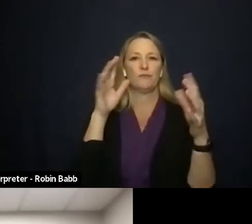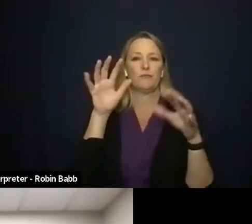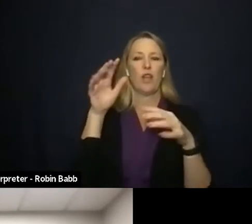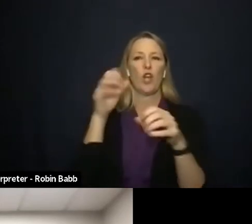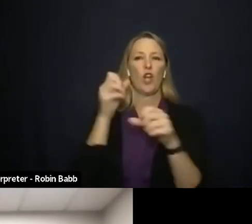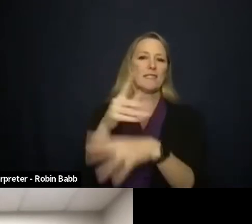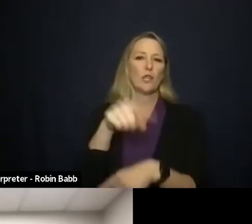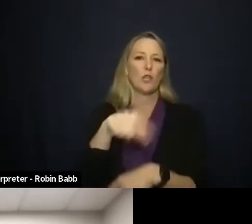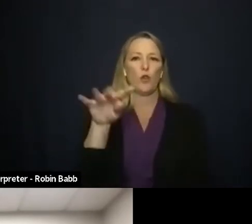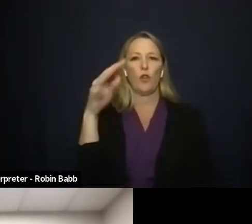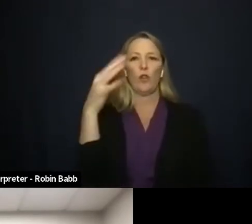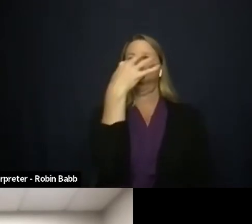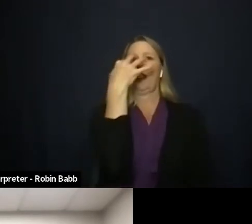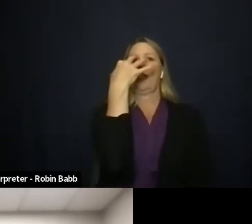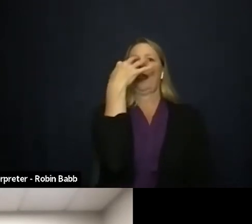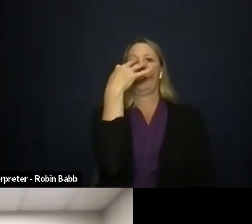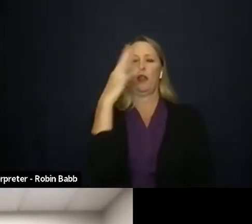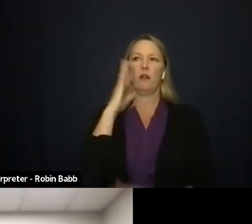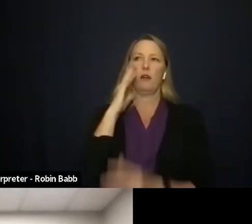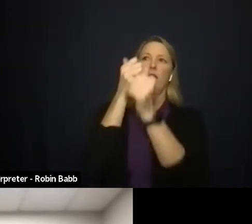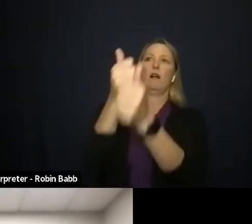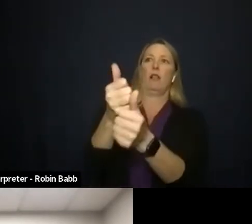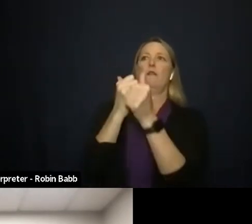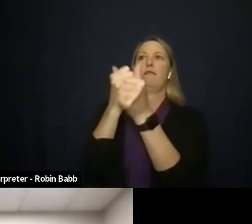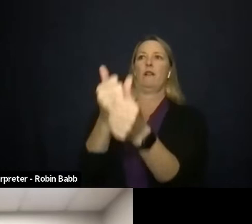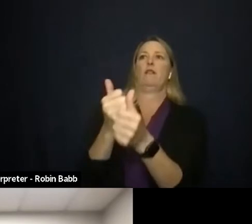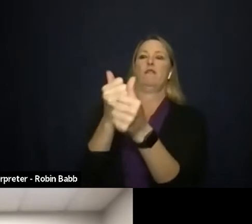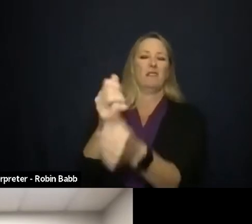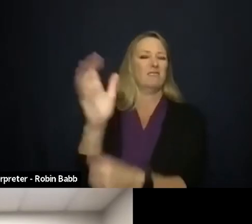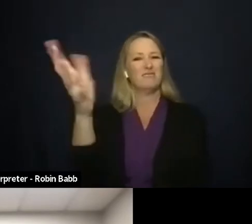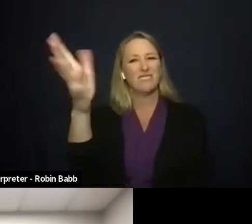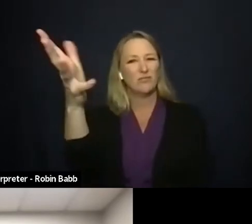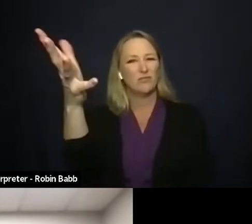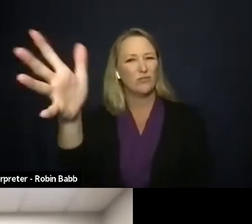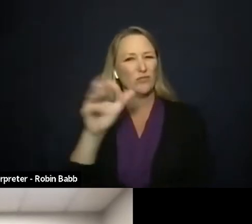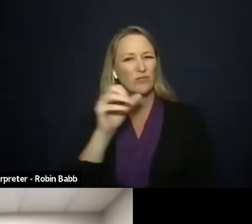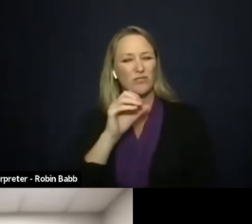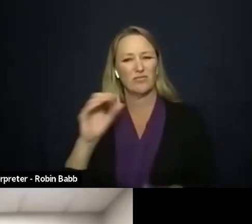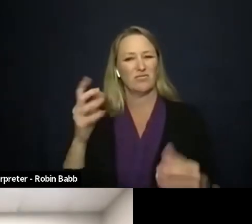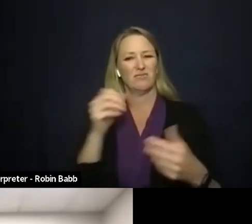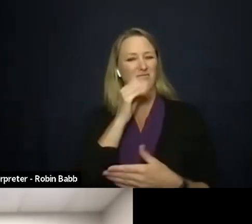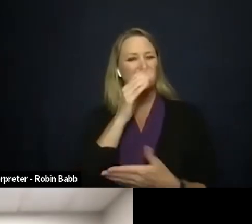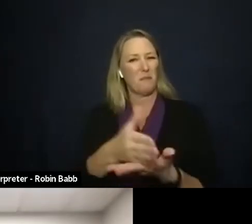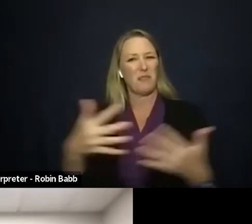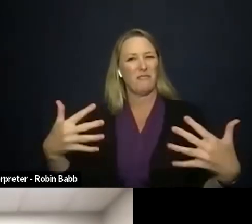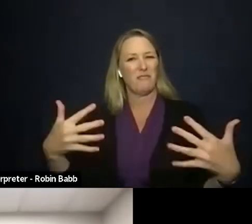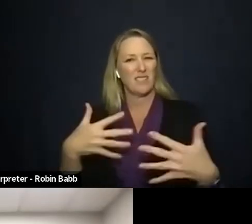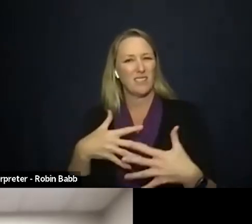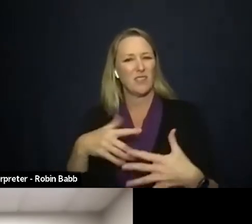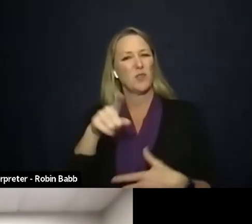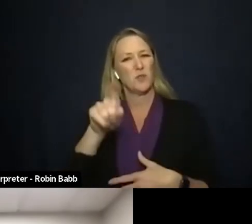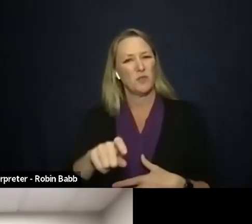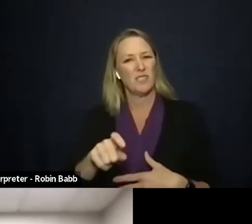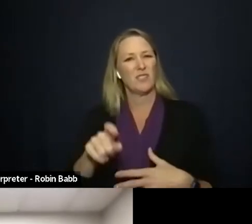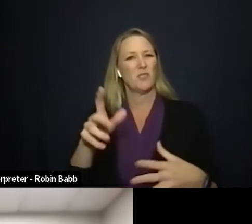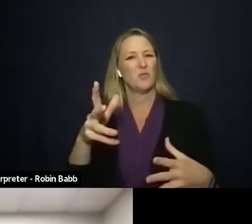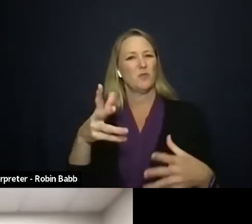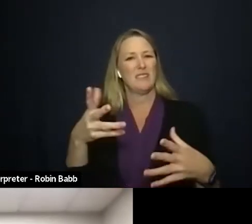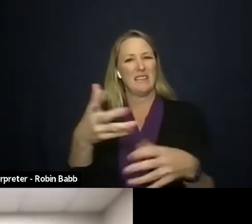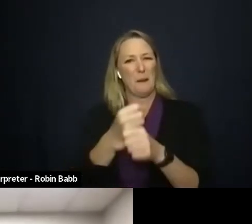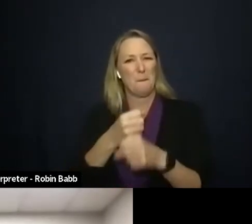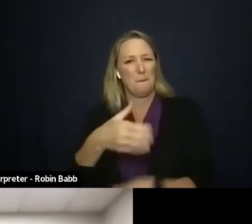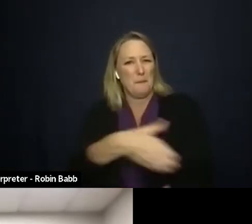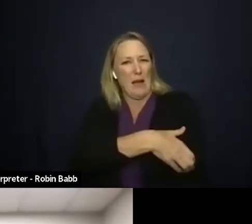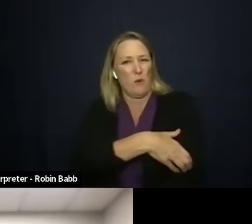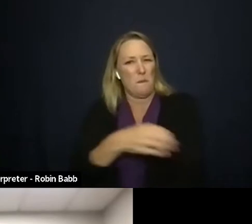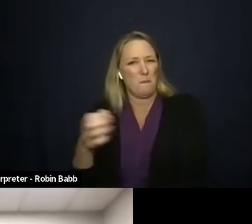so you will comply it is time to stop the fear and get your power back take it back for